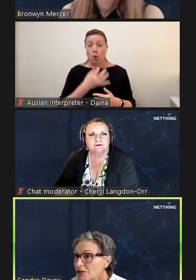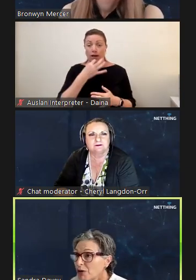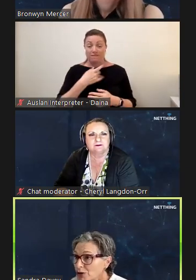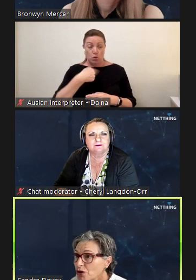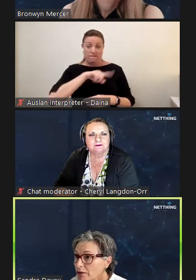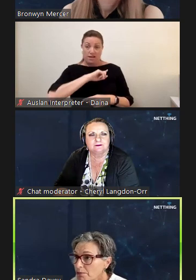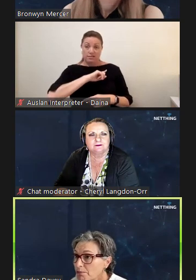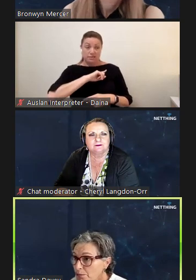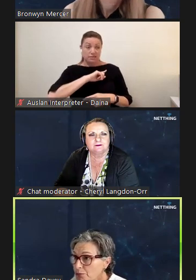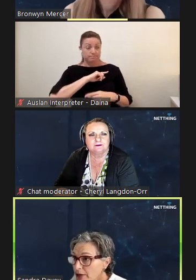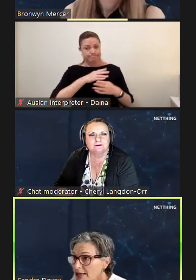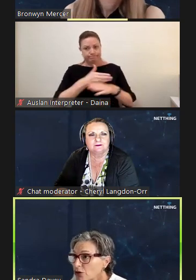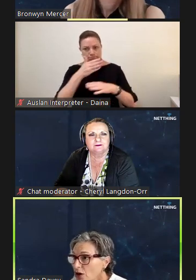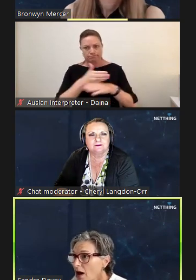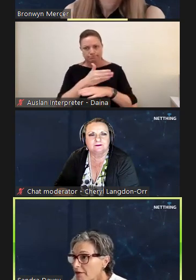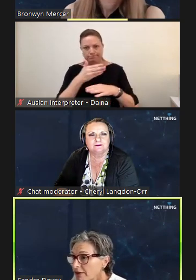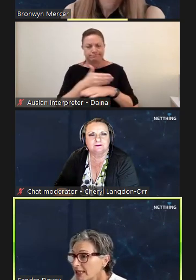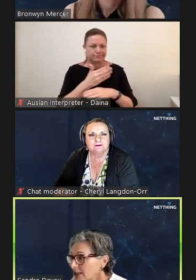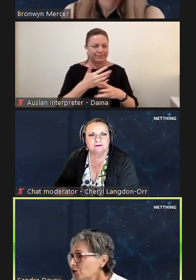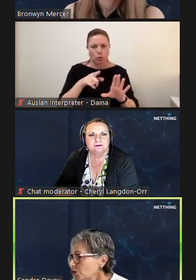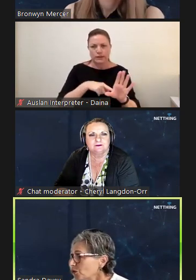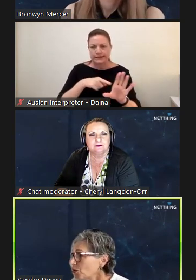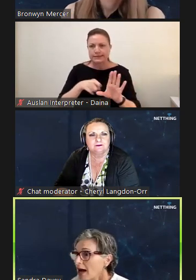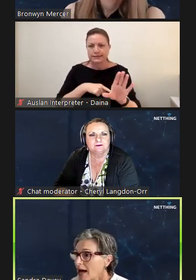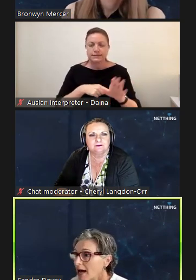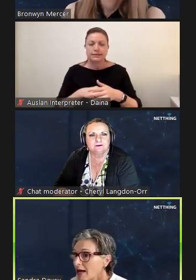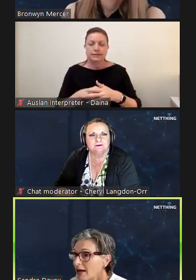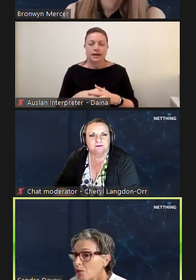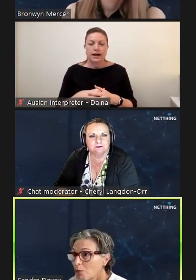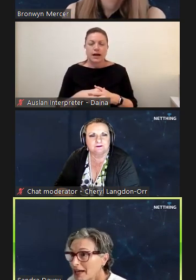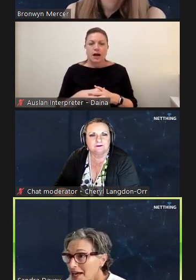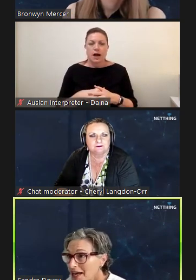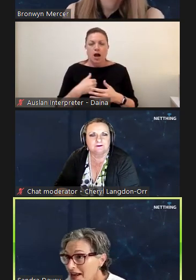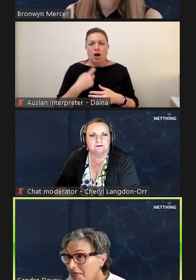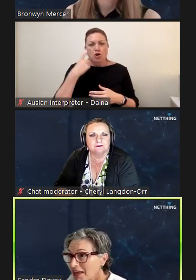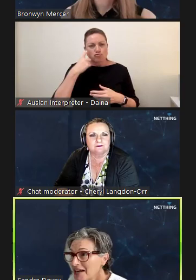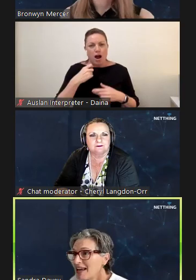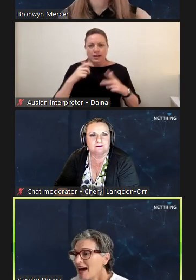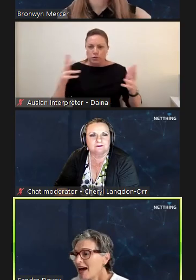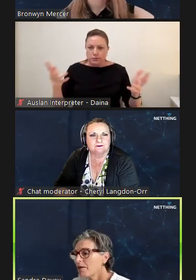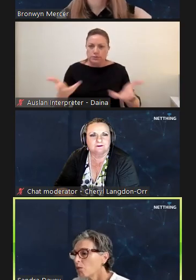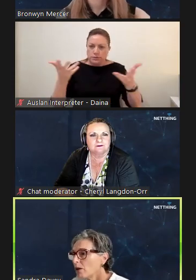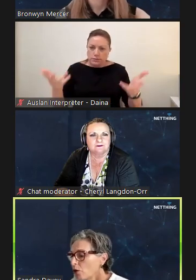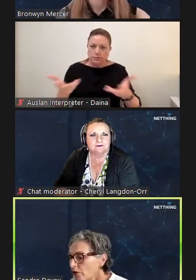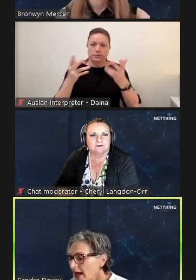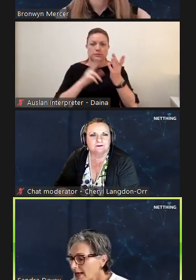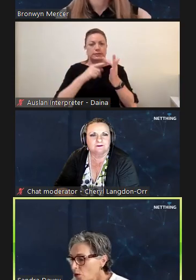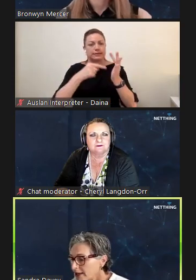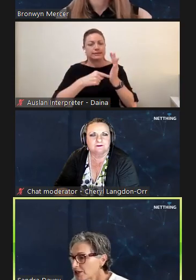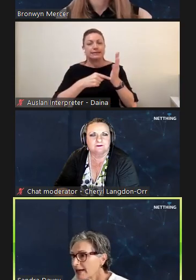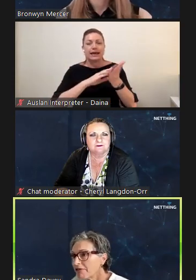I suppose, trying to breathe new life into what became NetThing. We were